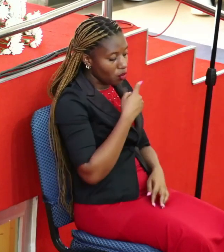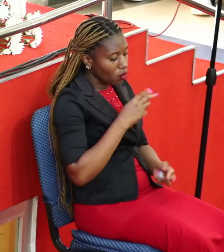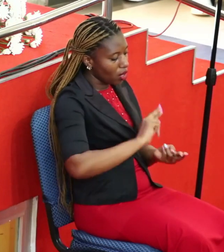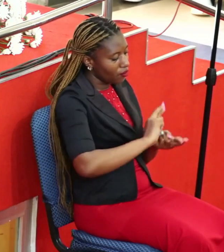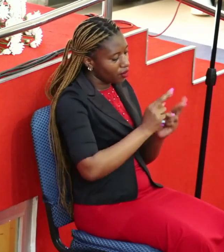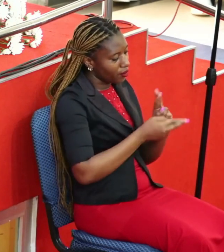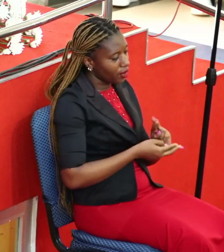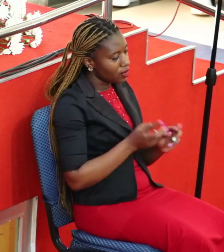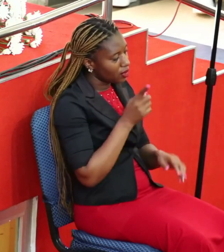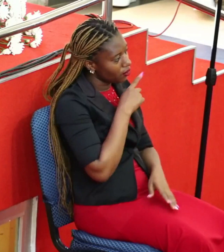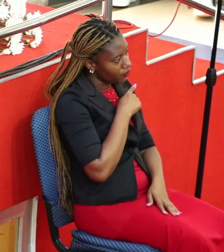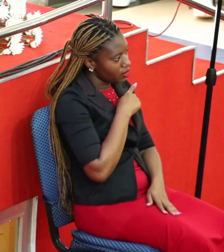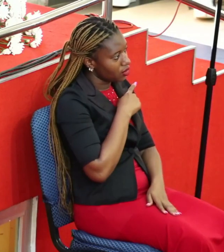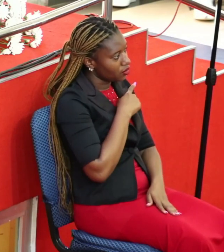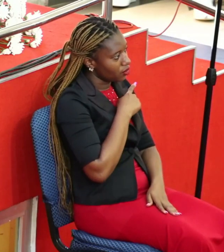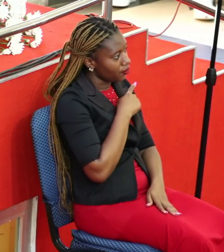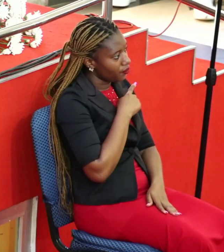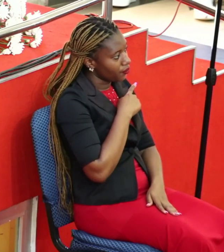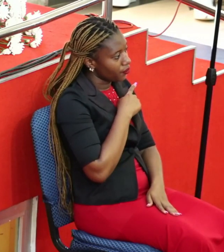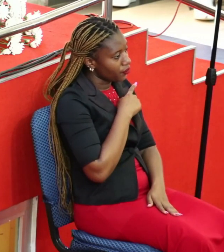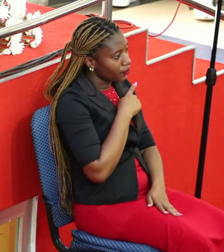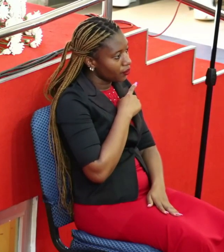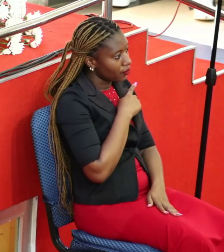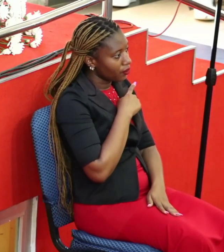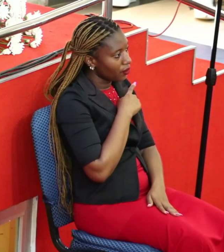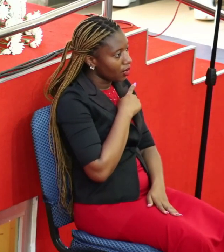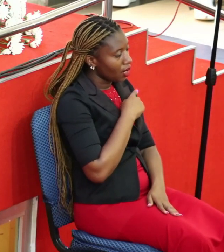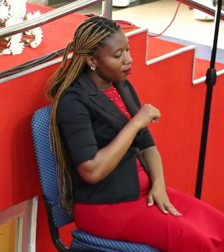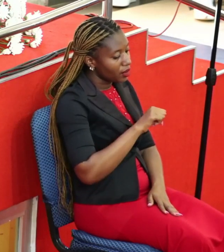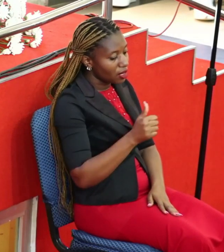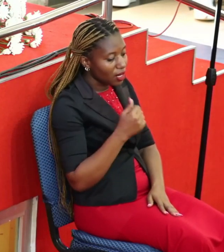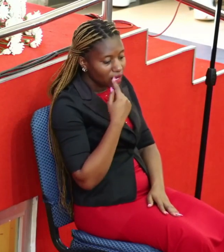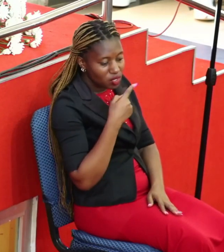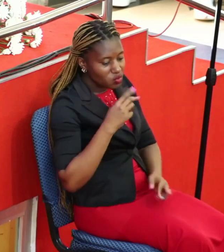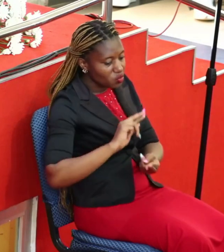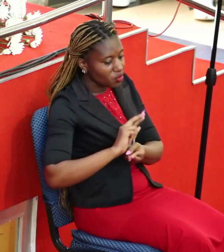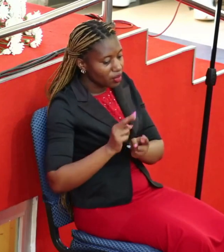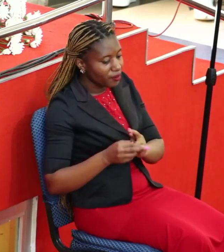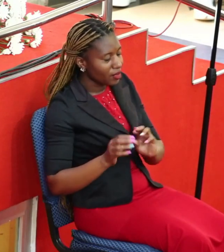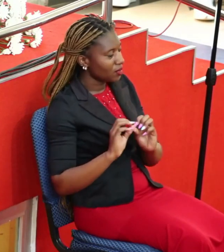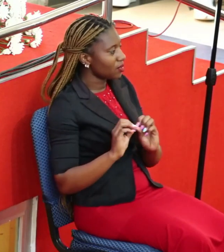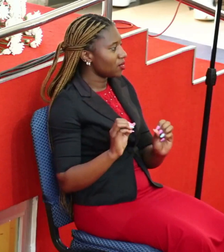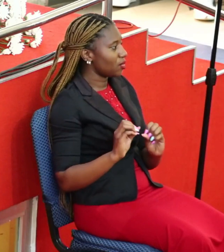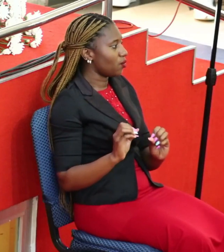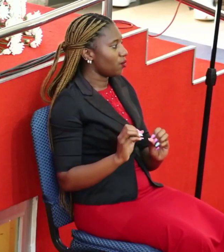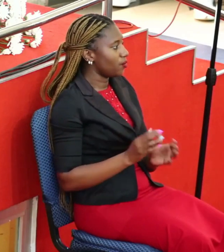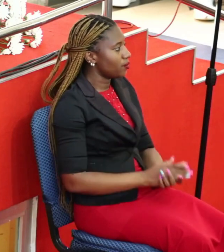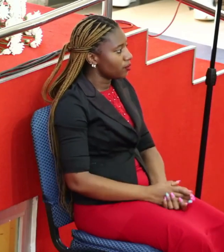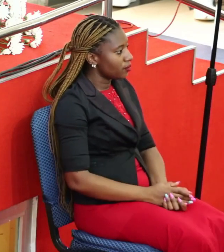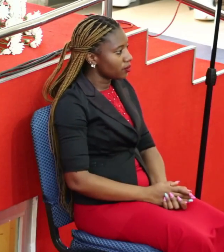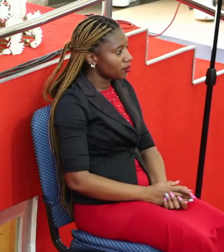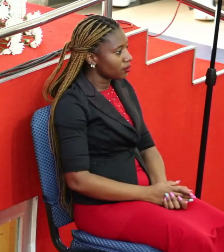who have truly repented. Wale ambao wametubu kwa uhakika kama kwa ukweli. And those who have not repented. Na wale ambao bado hawajatubu. A